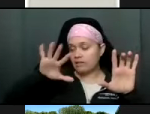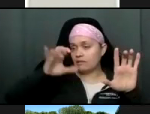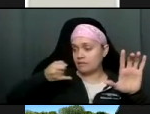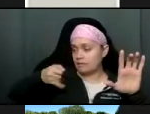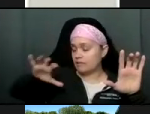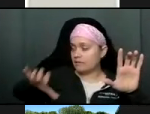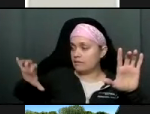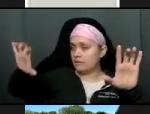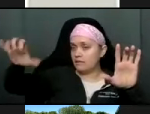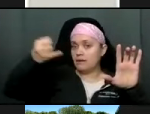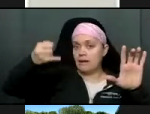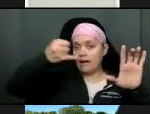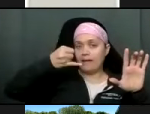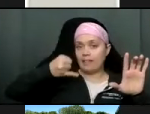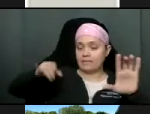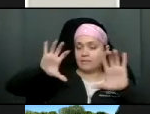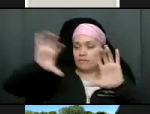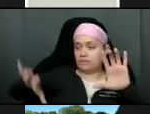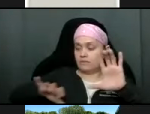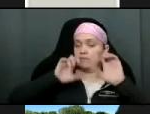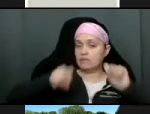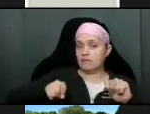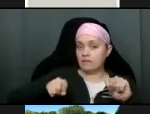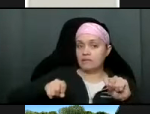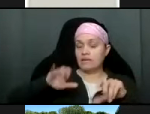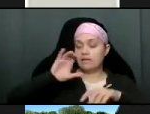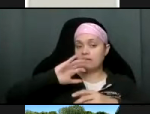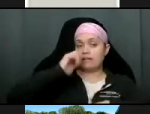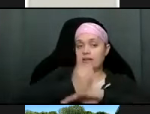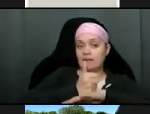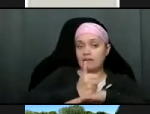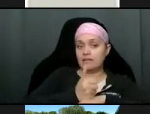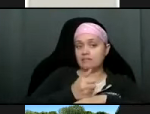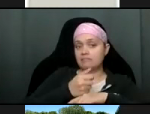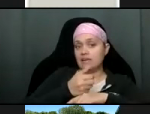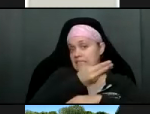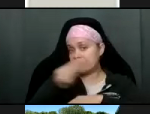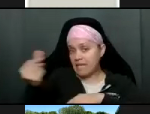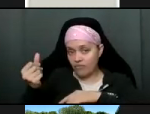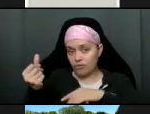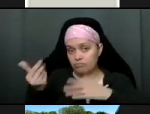a bunch of islands, and they happened to land on several of them.